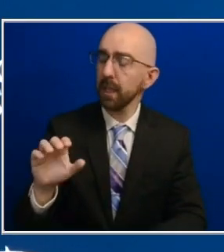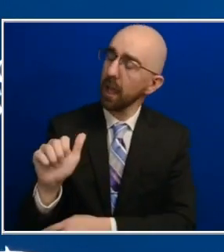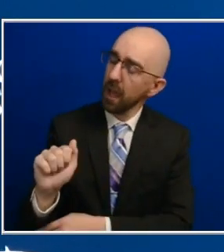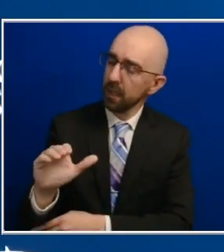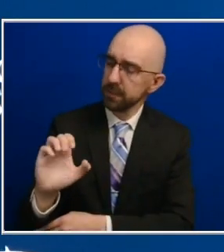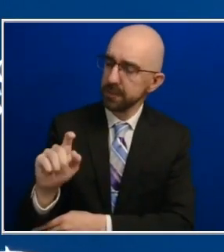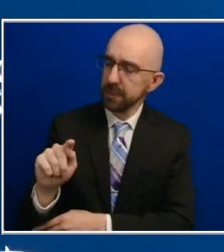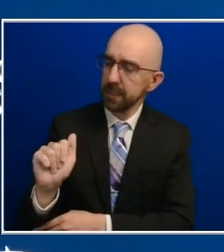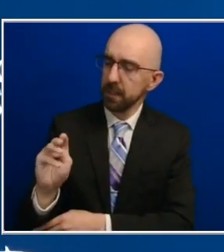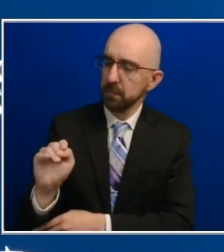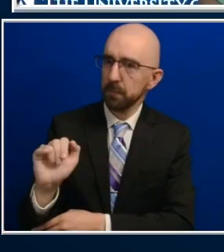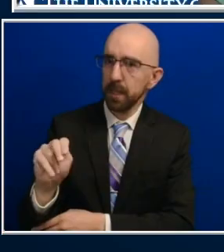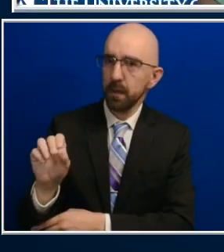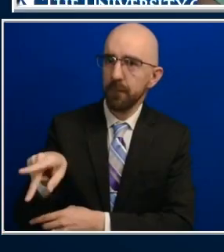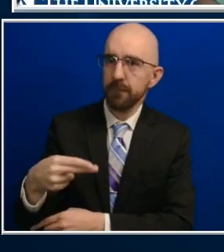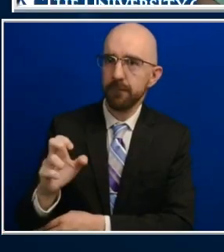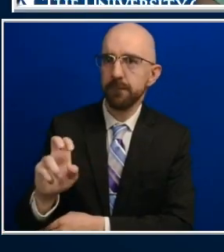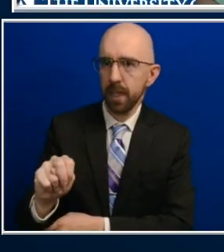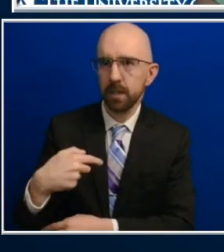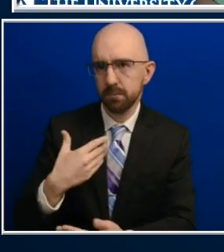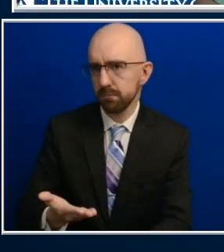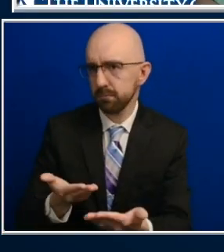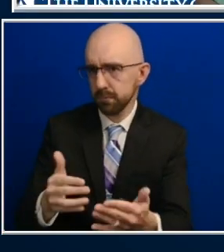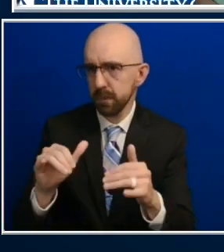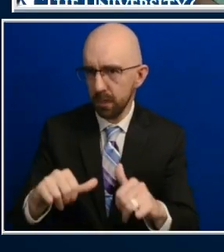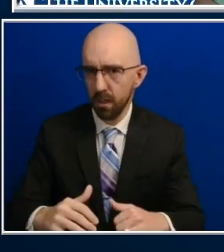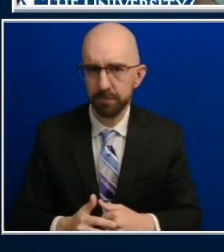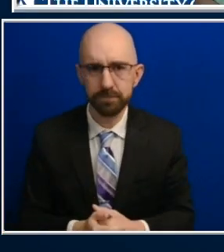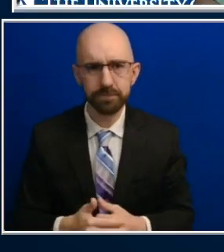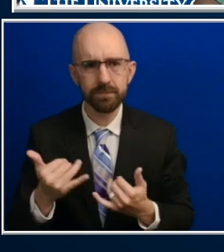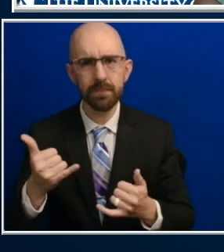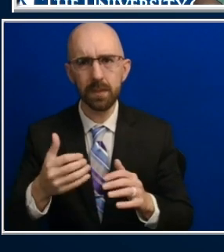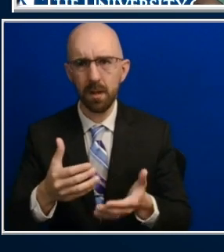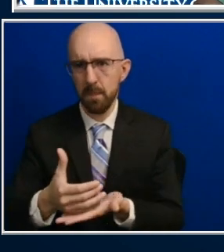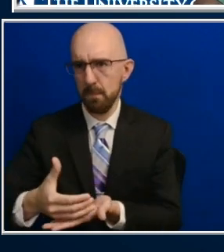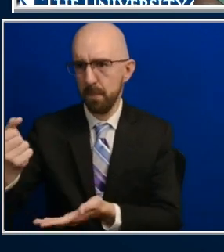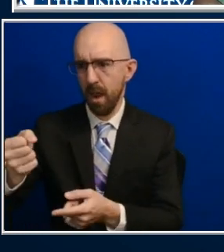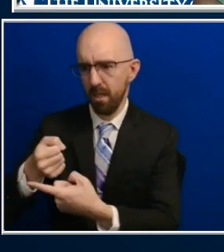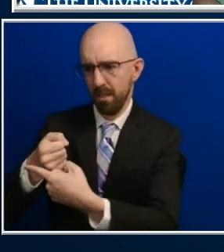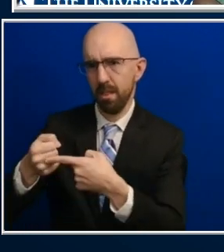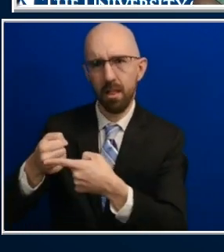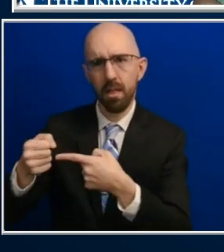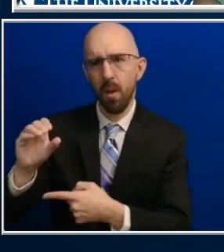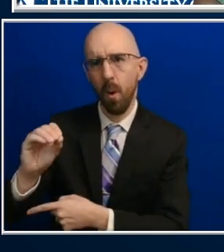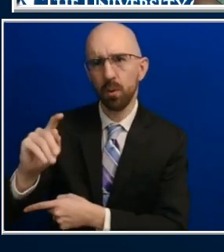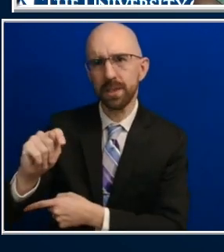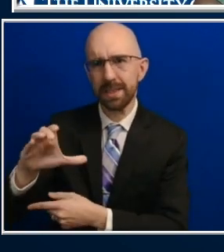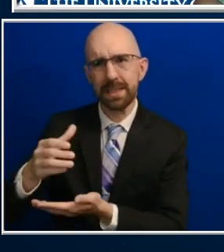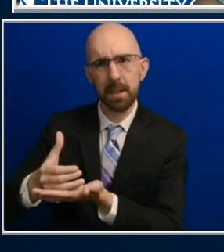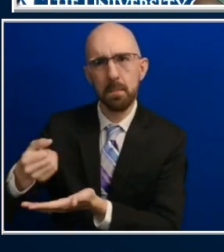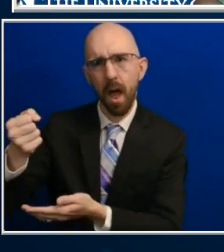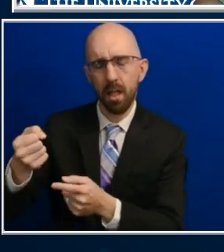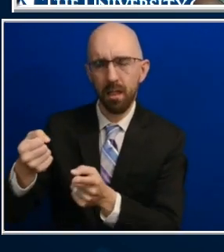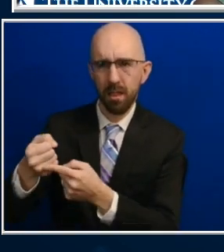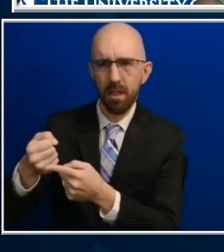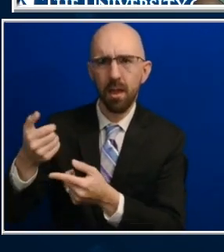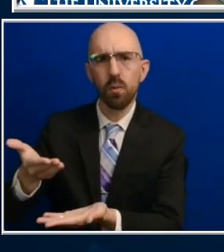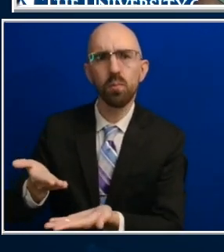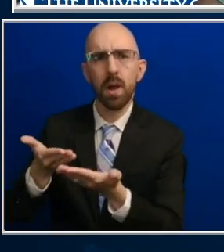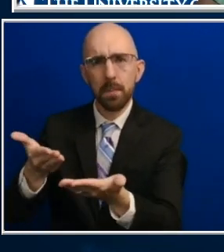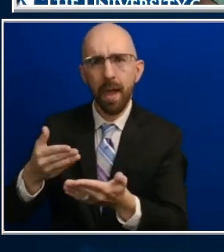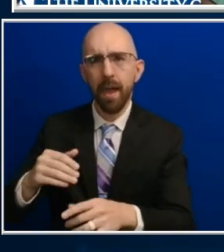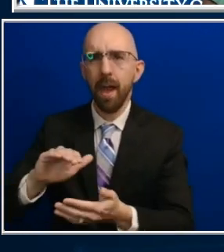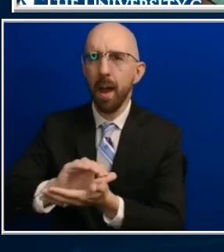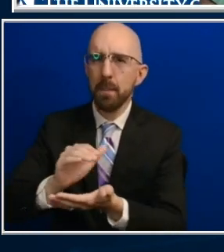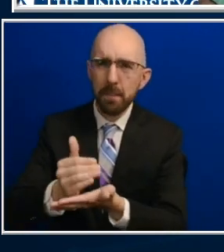time. On the bottles, over-the-counter bottles, it has recommended dosages, it has